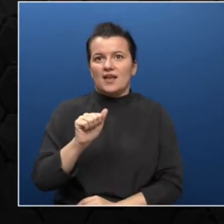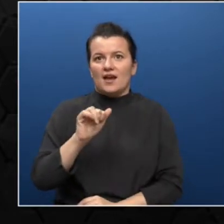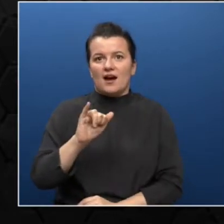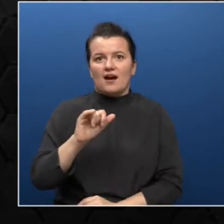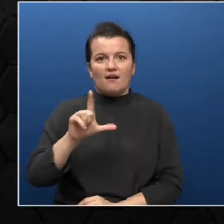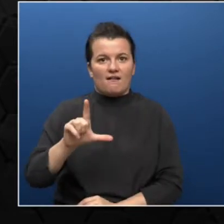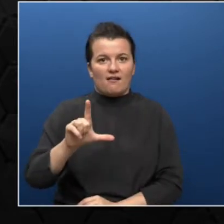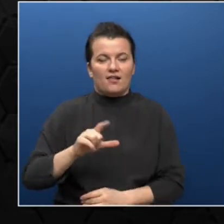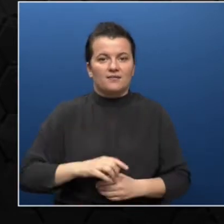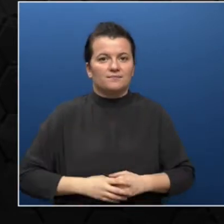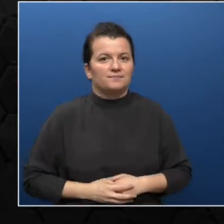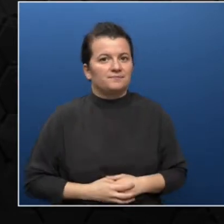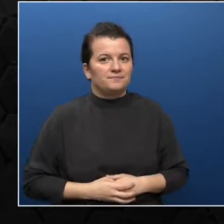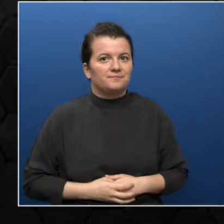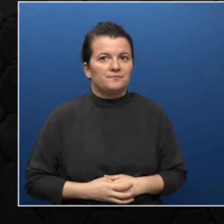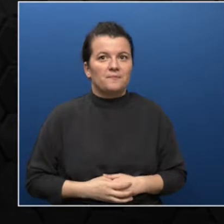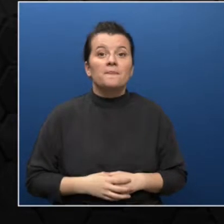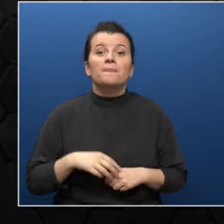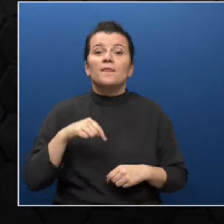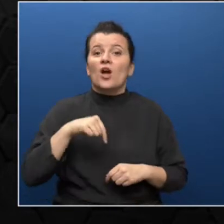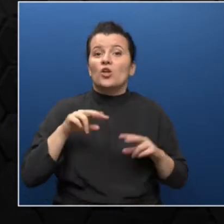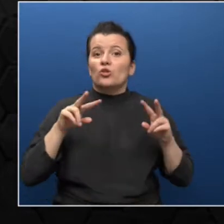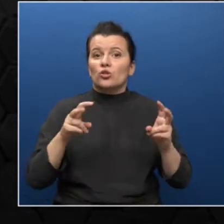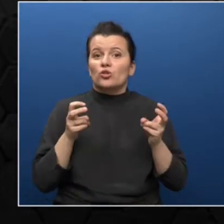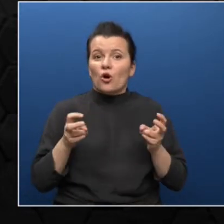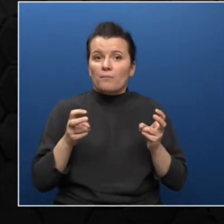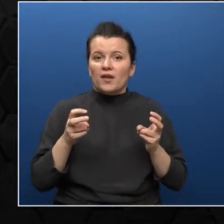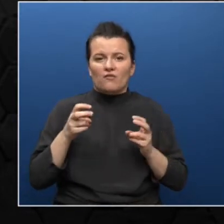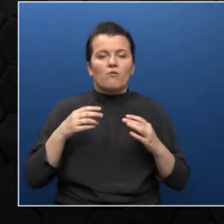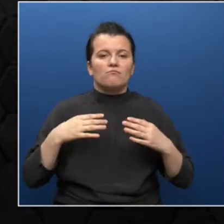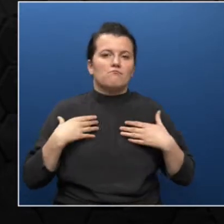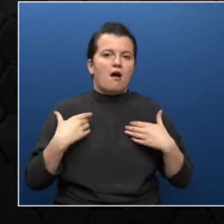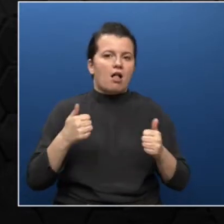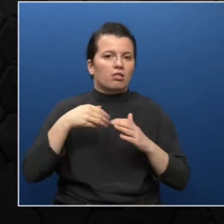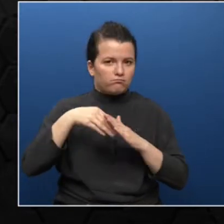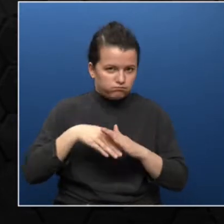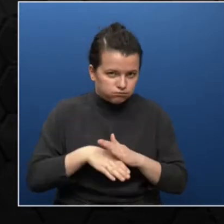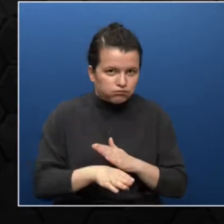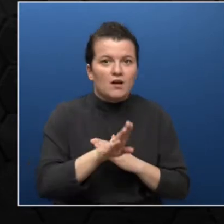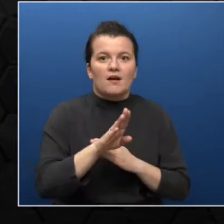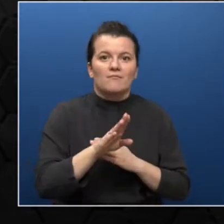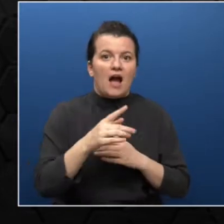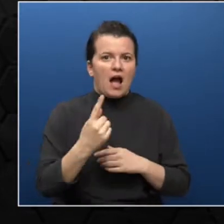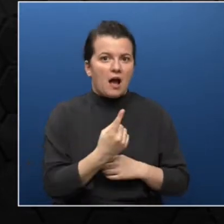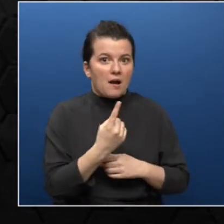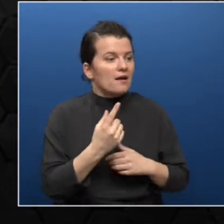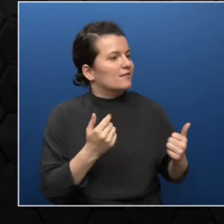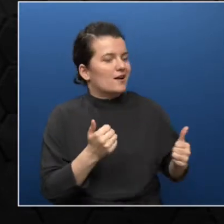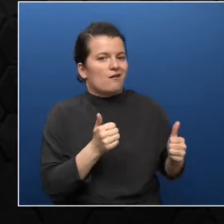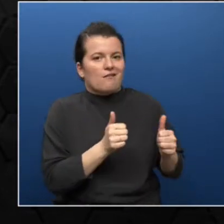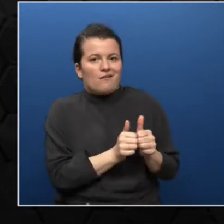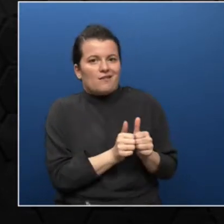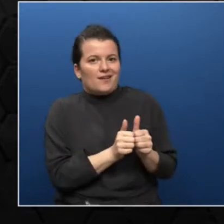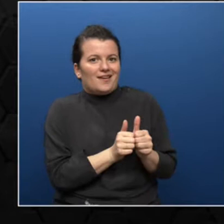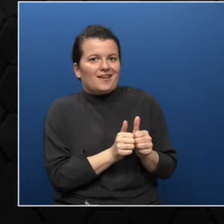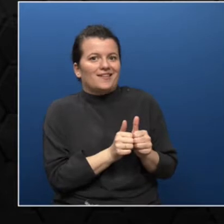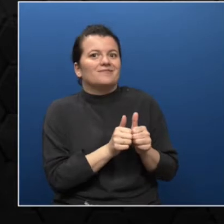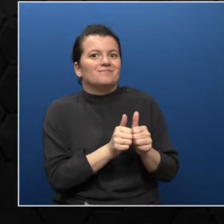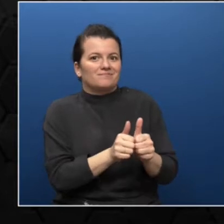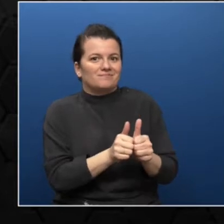I've been working with my colleague, and I'll let her introduce myself, and then I'll take you guys through the first half of